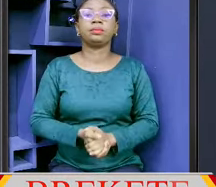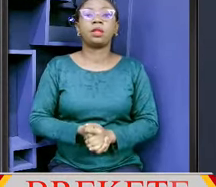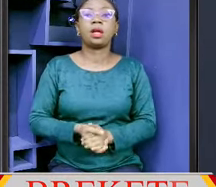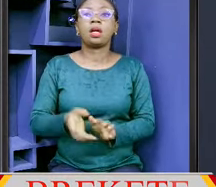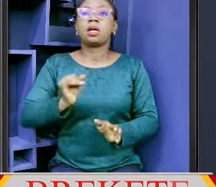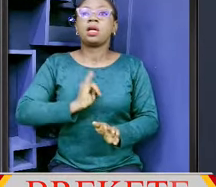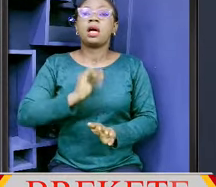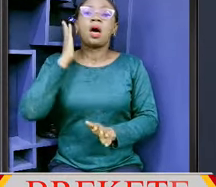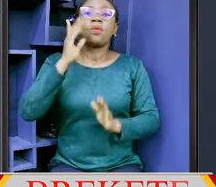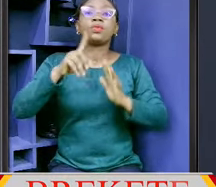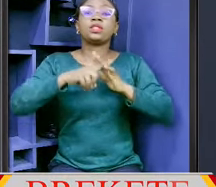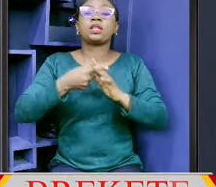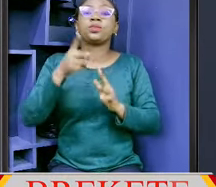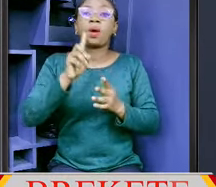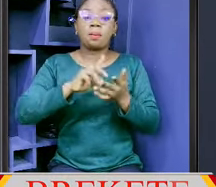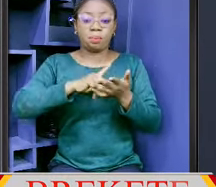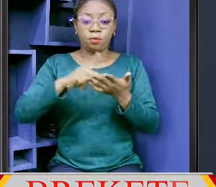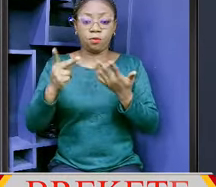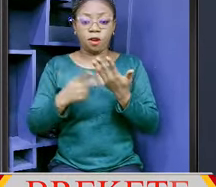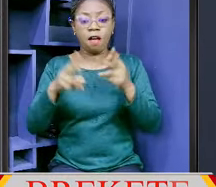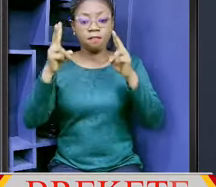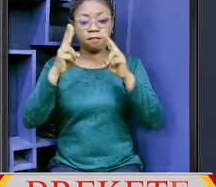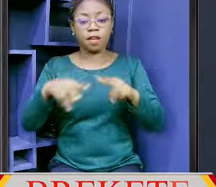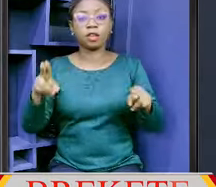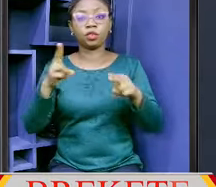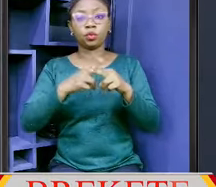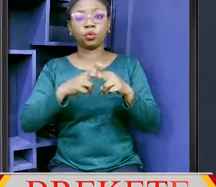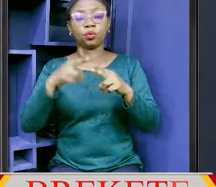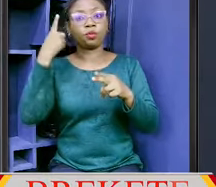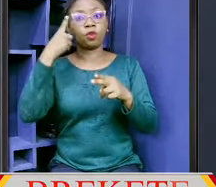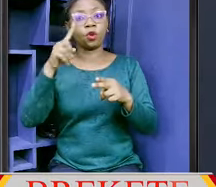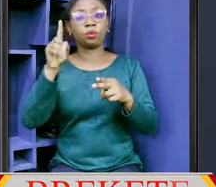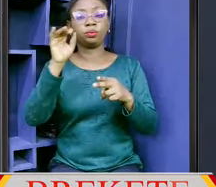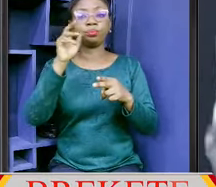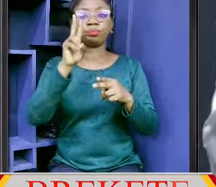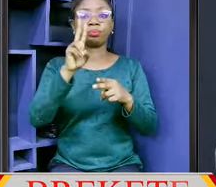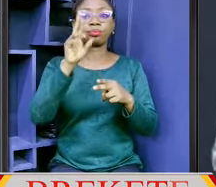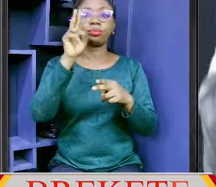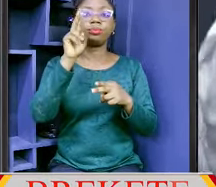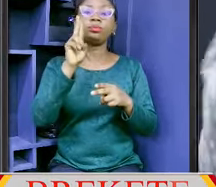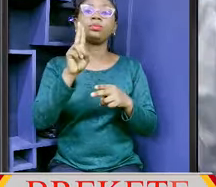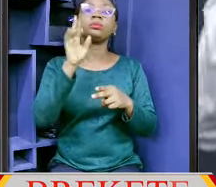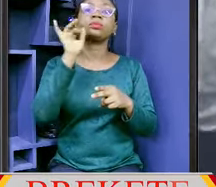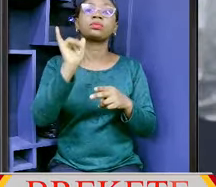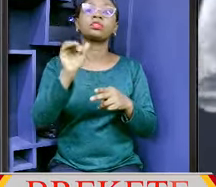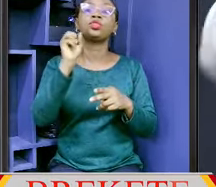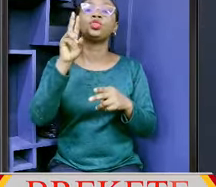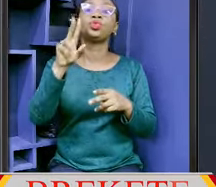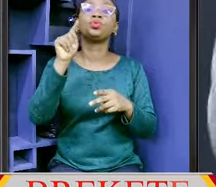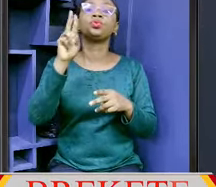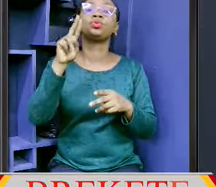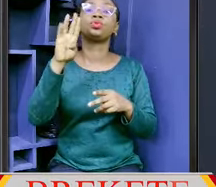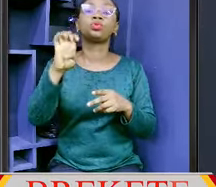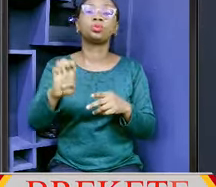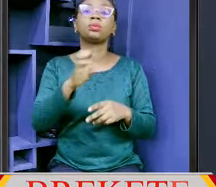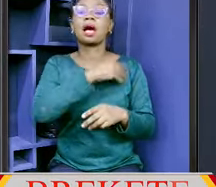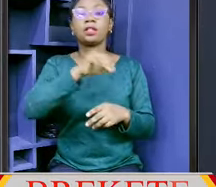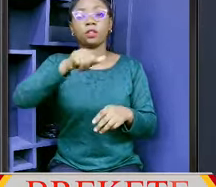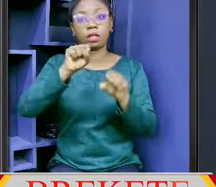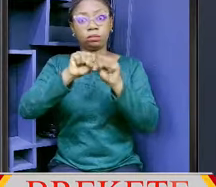I will start one program very soon for YouTube and other social media plus other